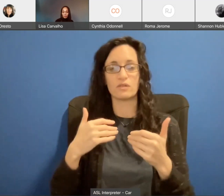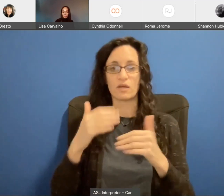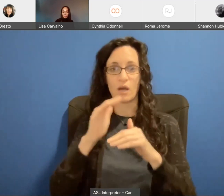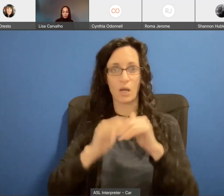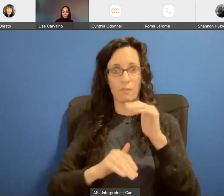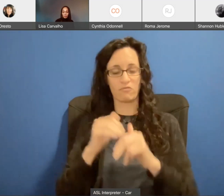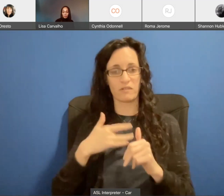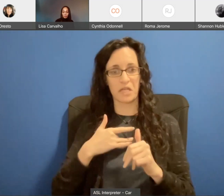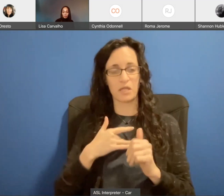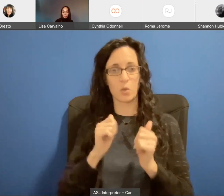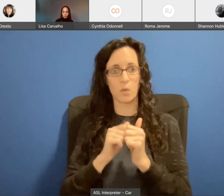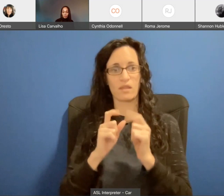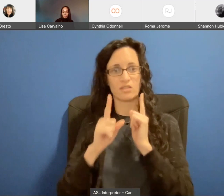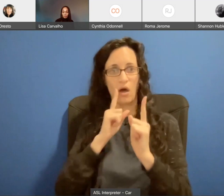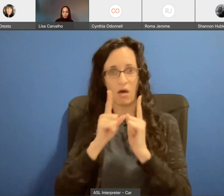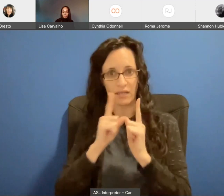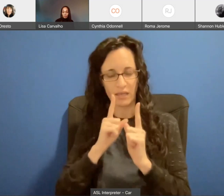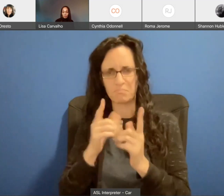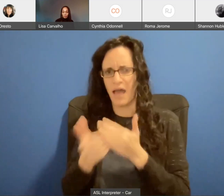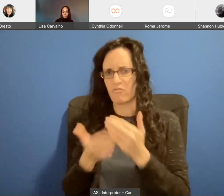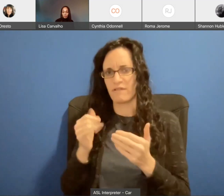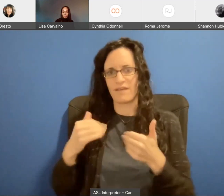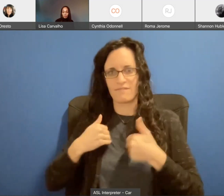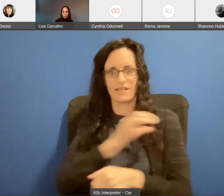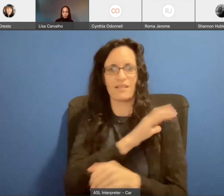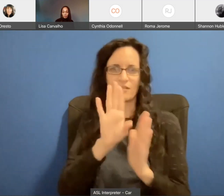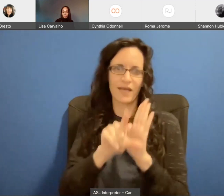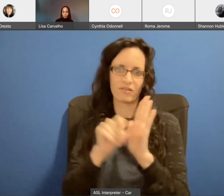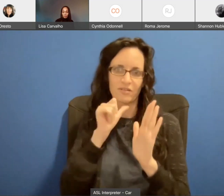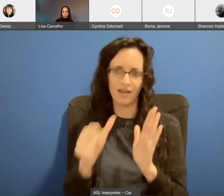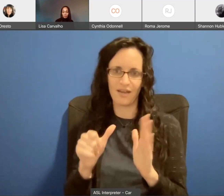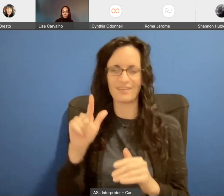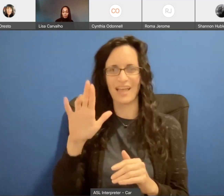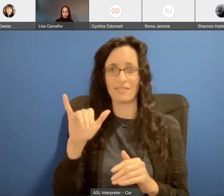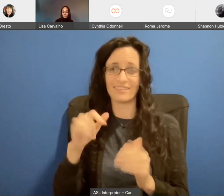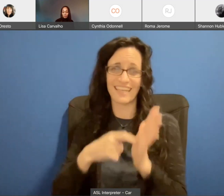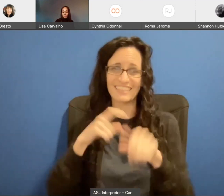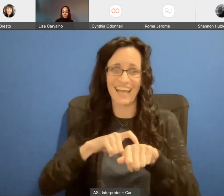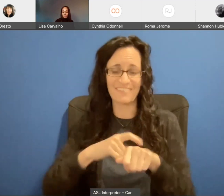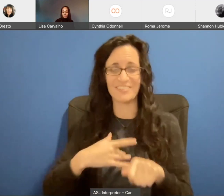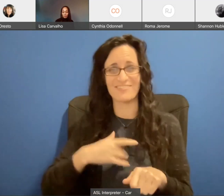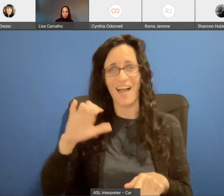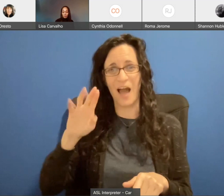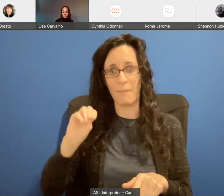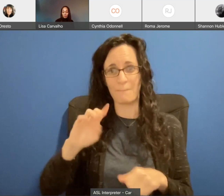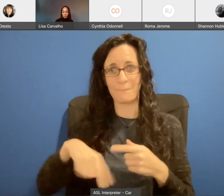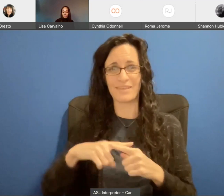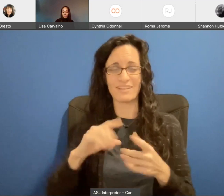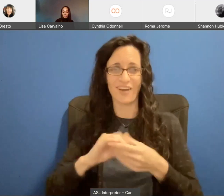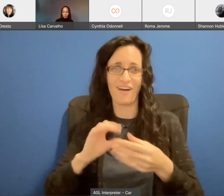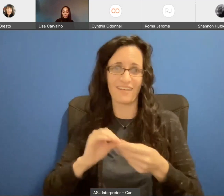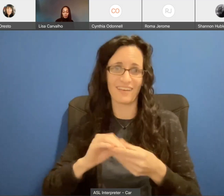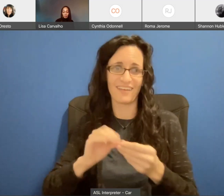a clinical background. Mm-hmm. It has taken some time to feel calm in talking about this stuff. And there's still those oh crap moments for